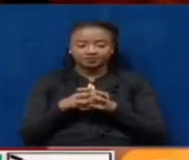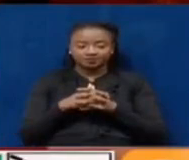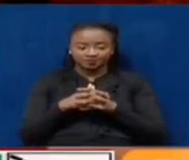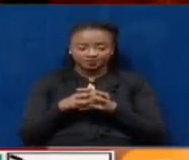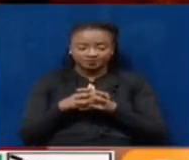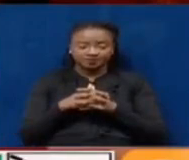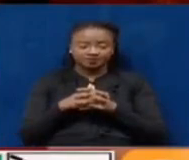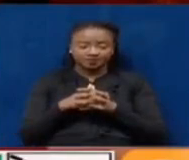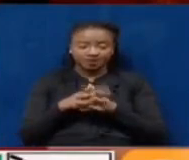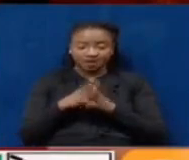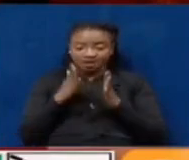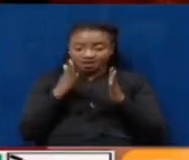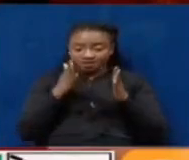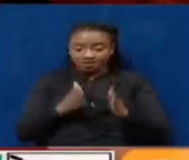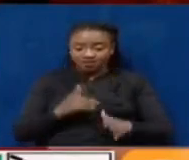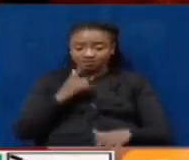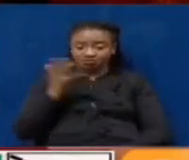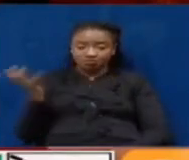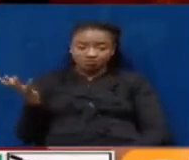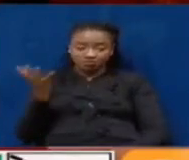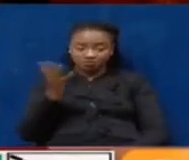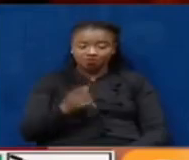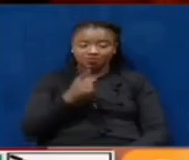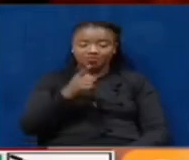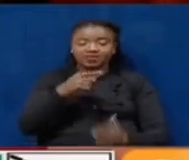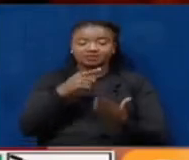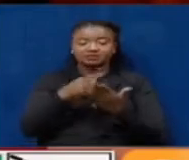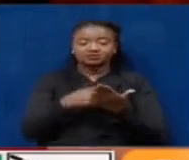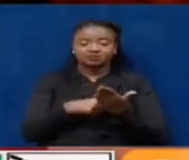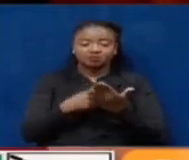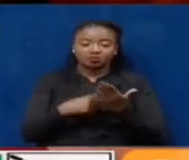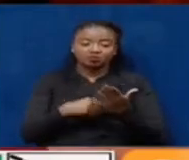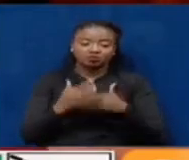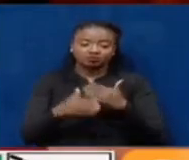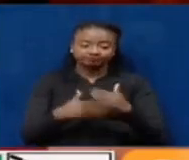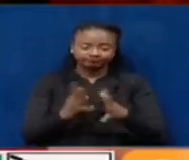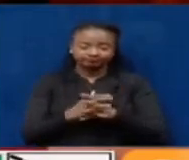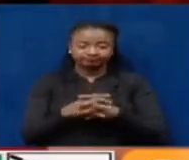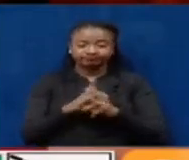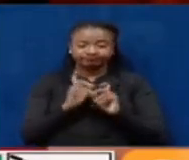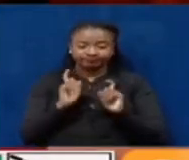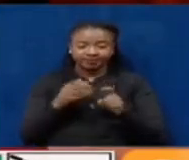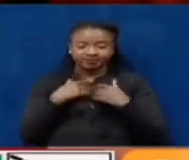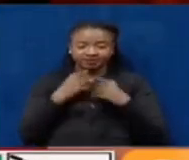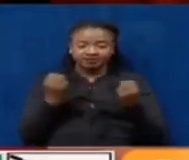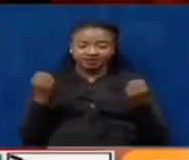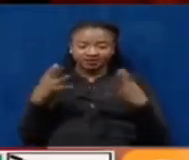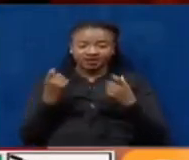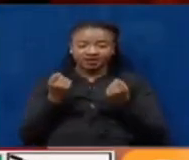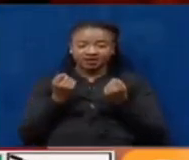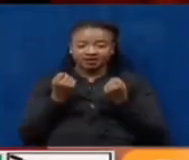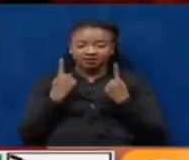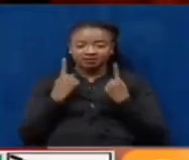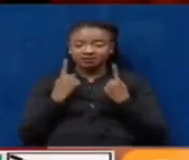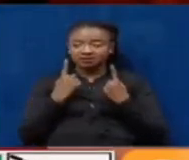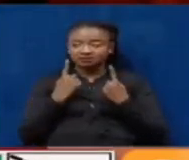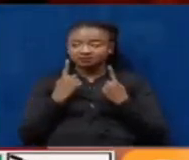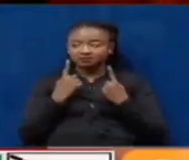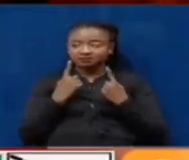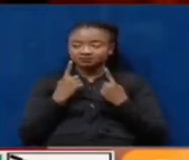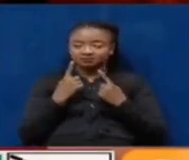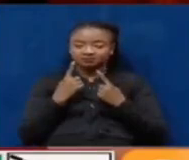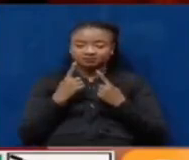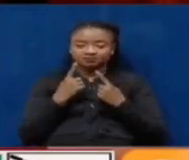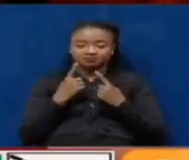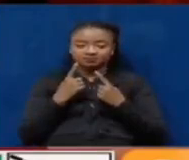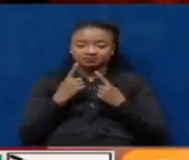impeachment motion must have a very dim view of the Senate of the Republic of Kenya. He comes